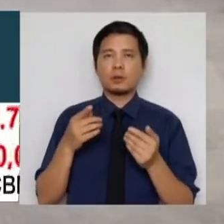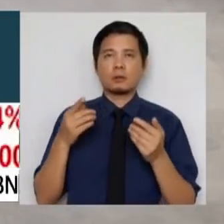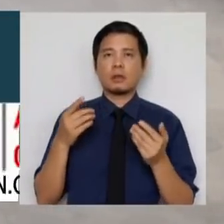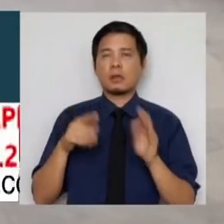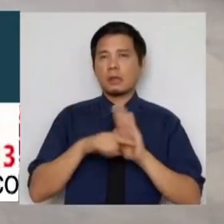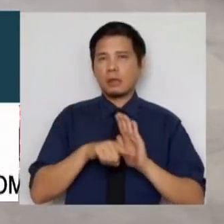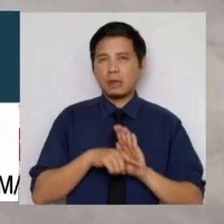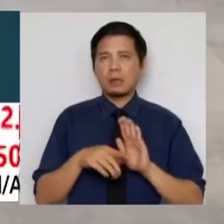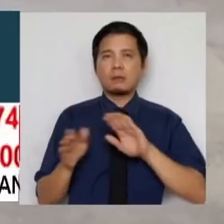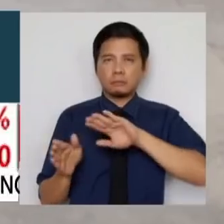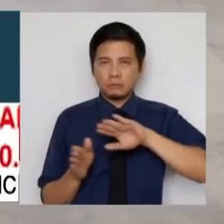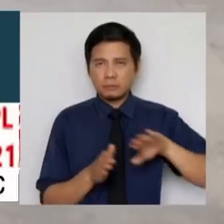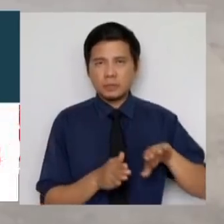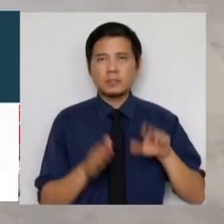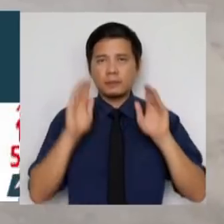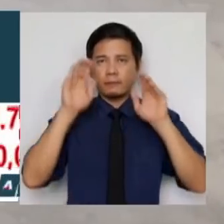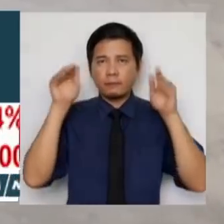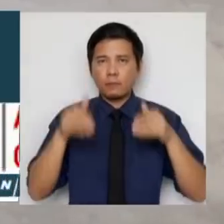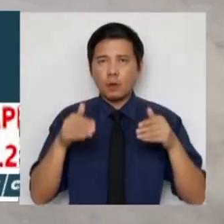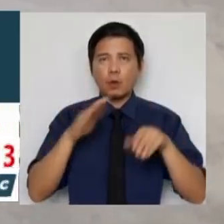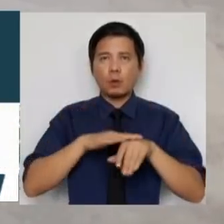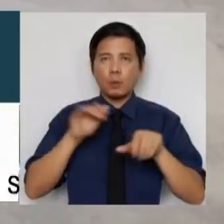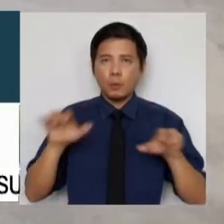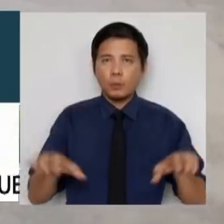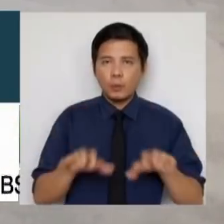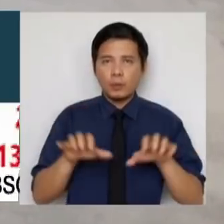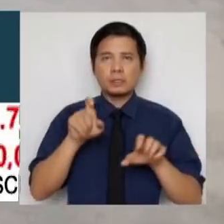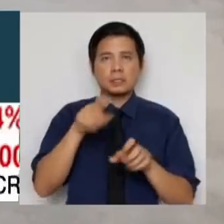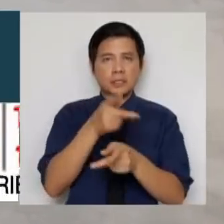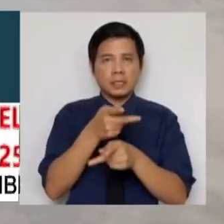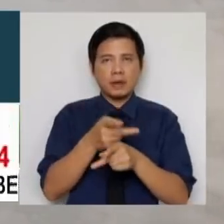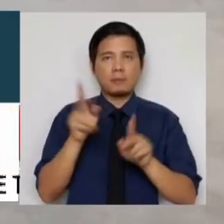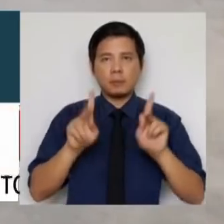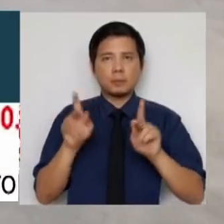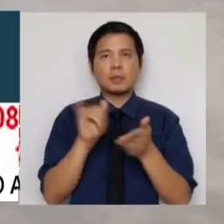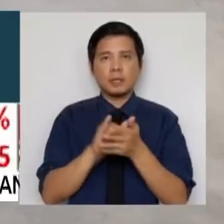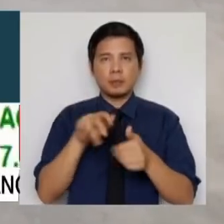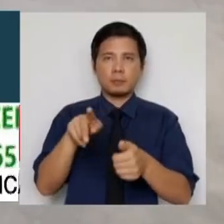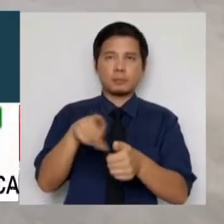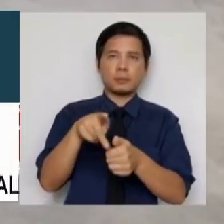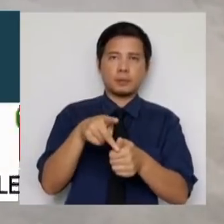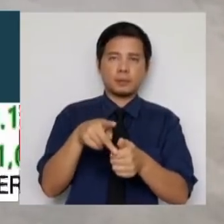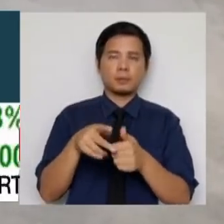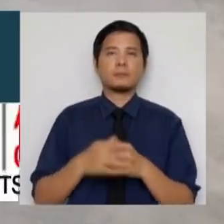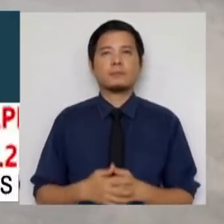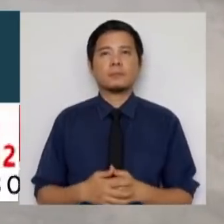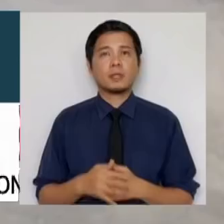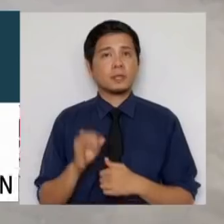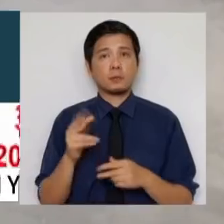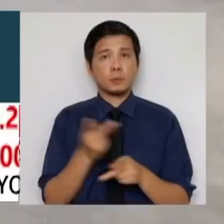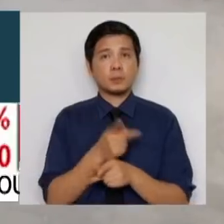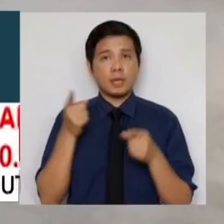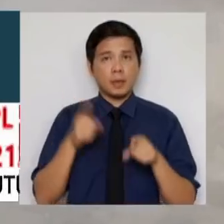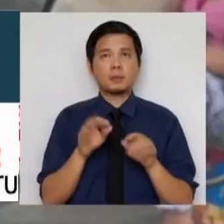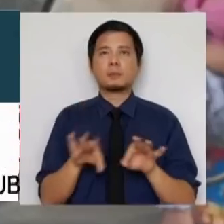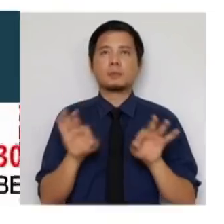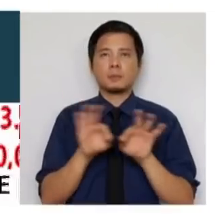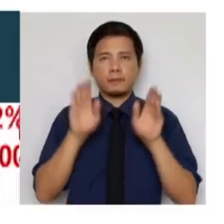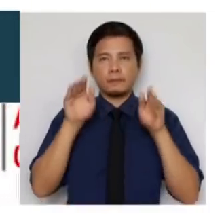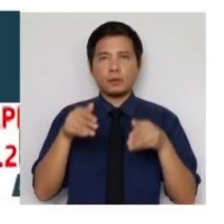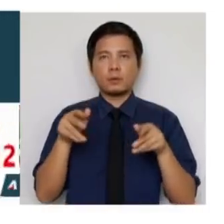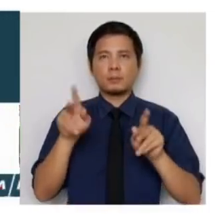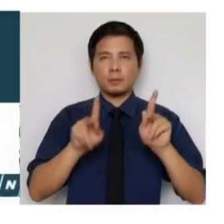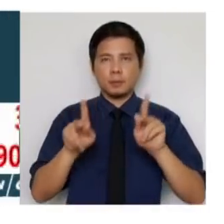for the time being, because I would like to make sure that I can take care of the people of Quezon City should the worst case scenario happen. Okay, talking about scenario